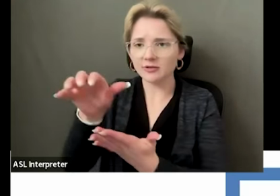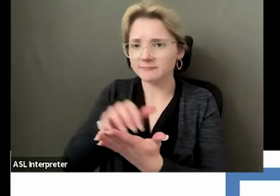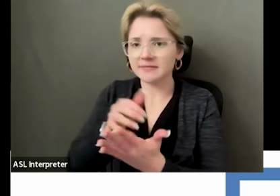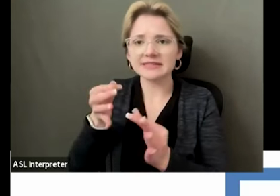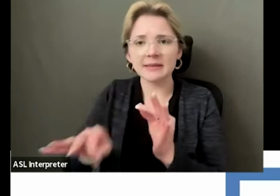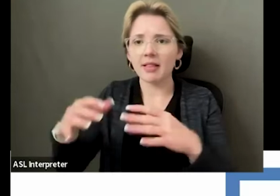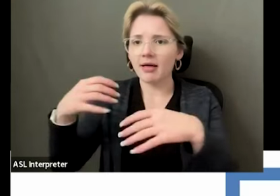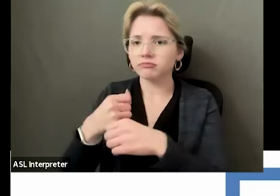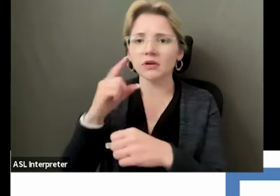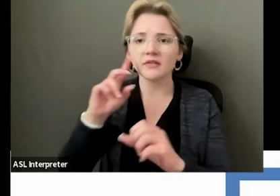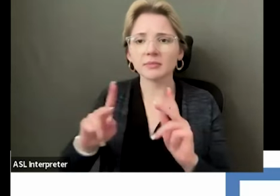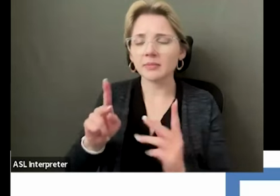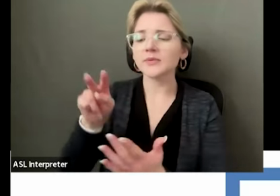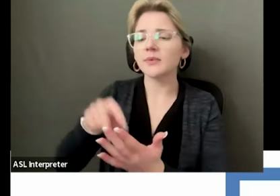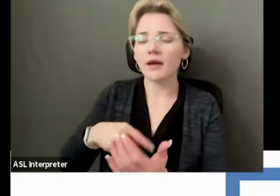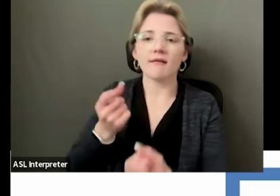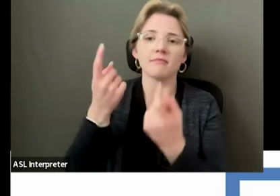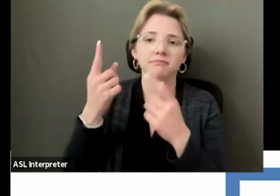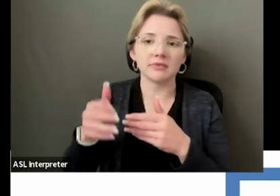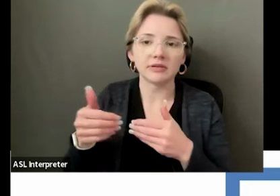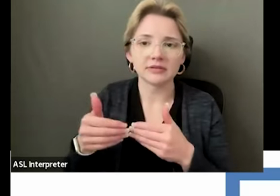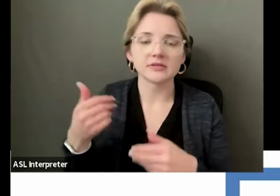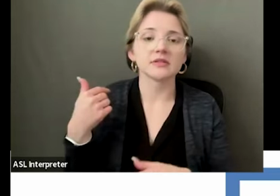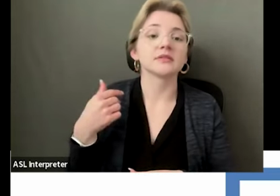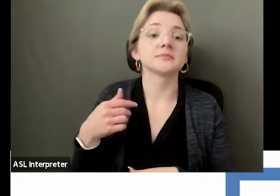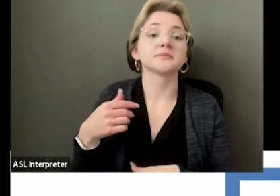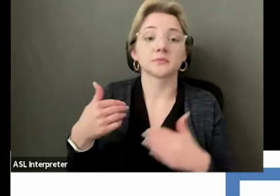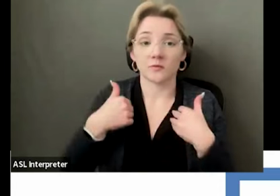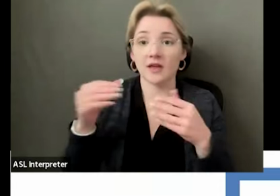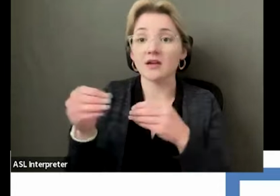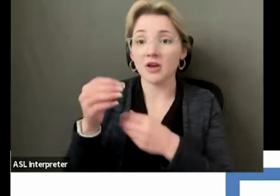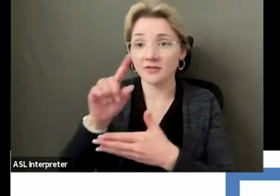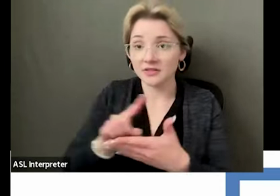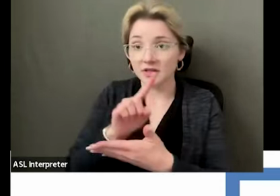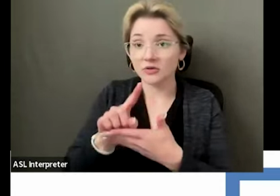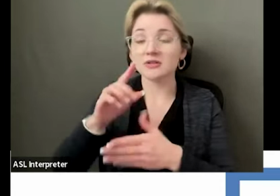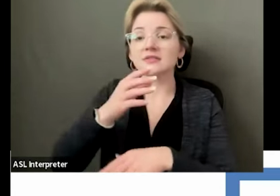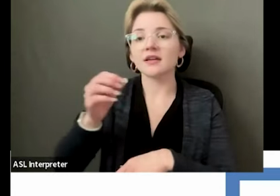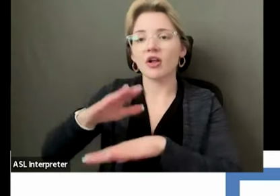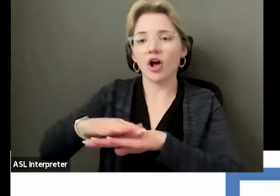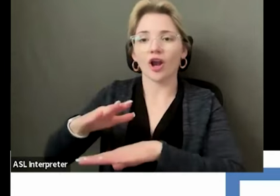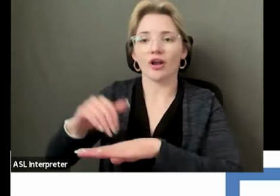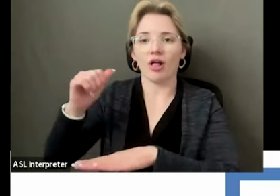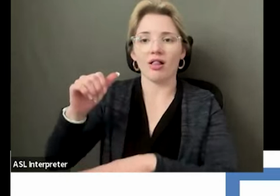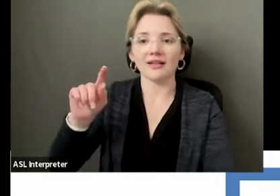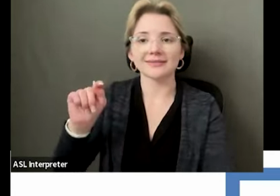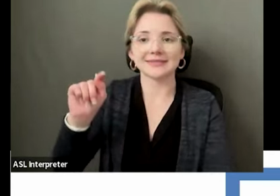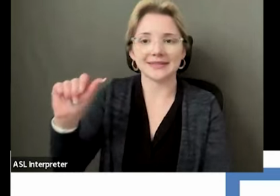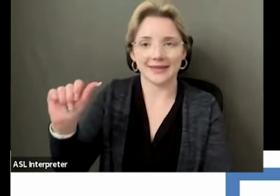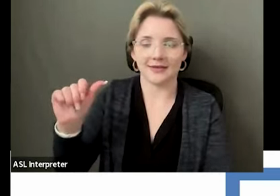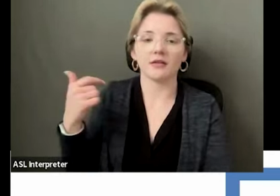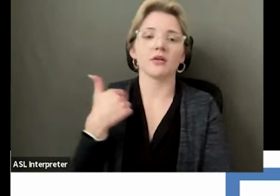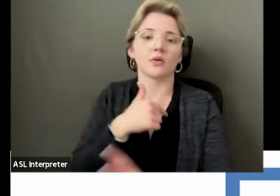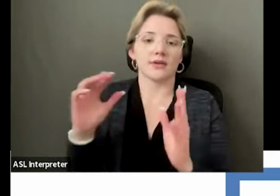kind of anyone who's using it. We also have office hours and on-call TA. So we meet consistently